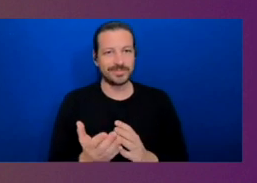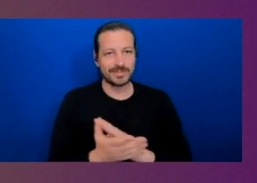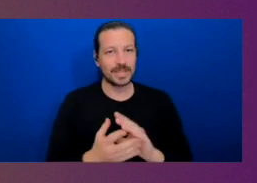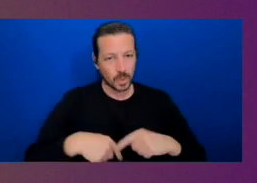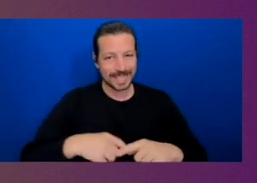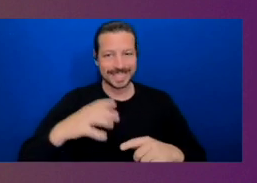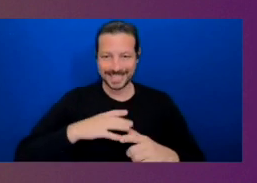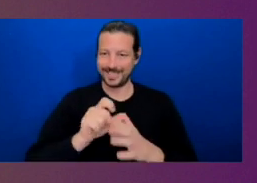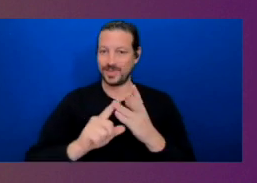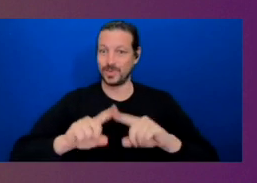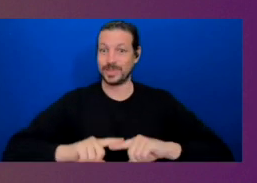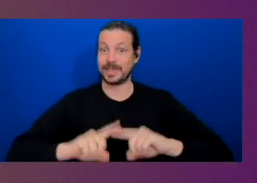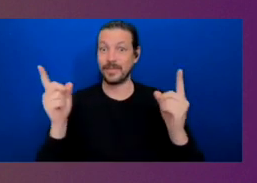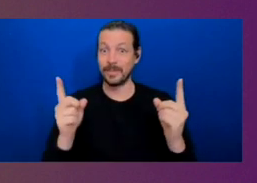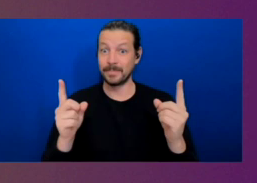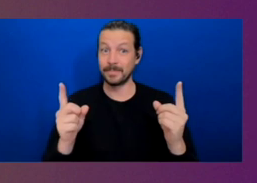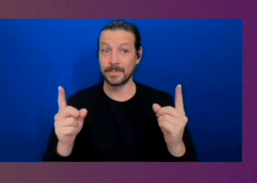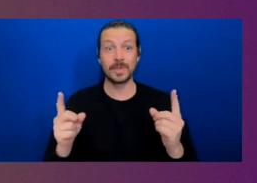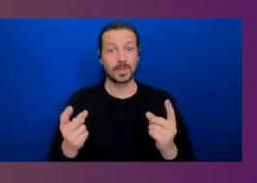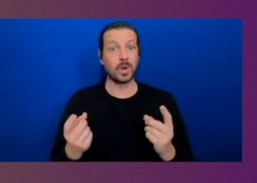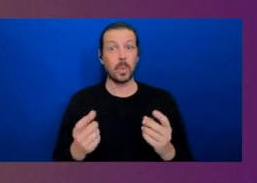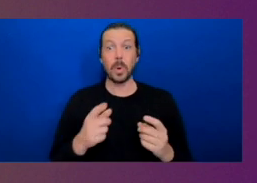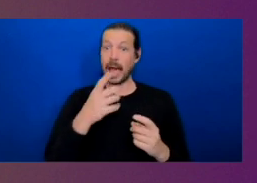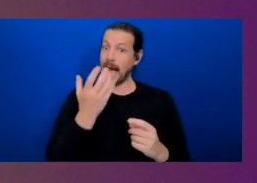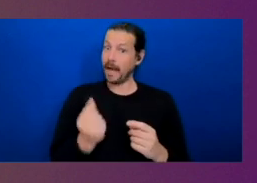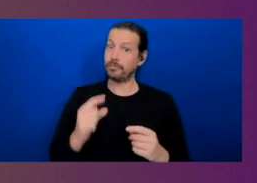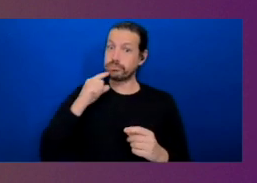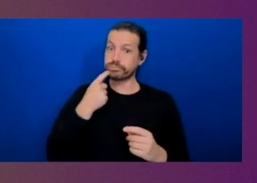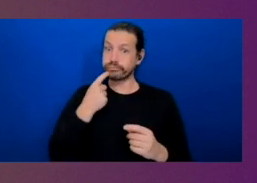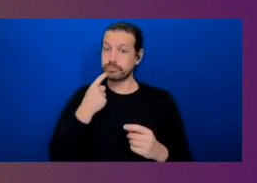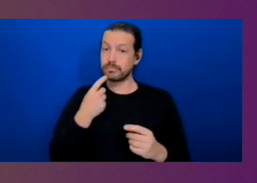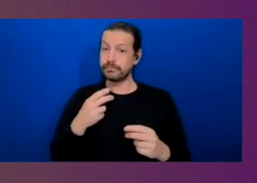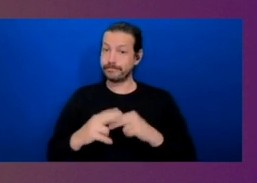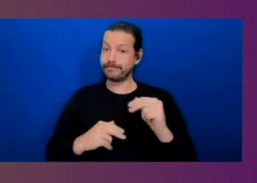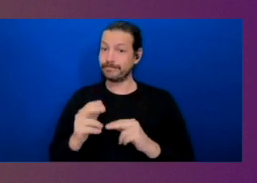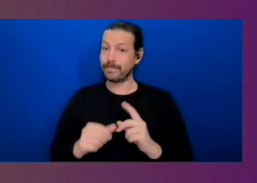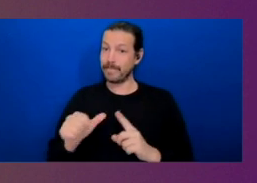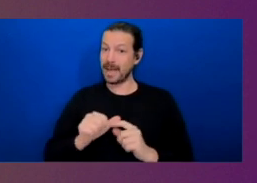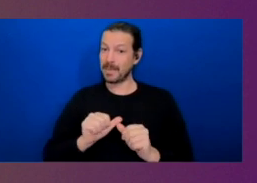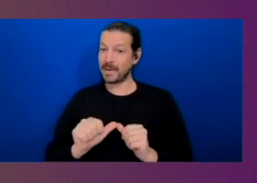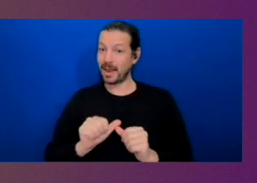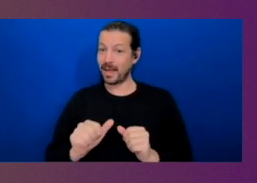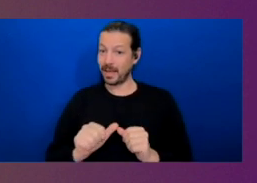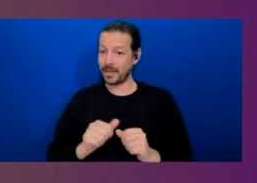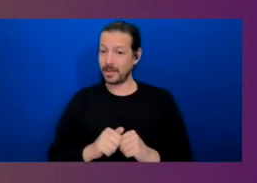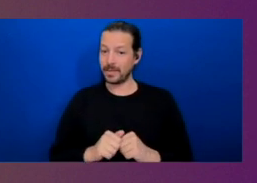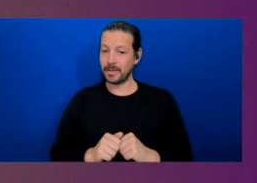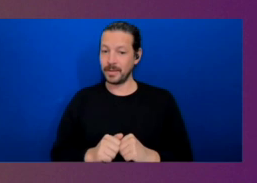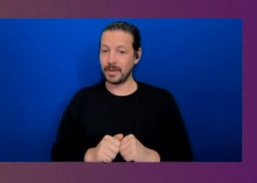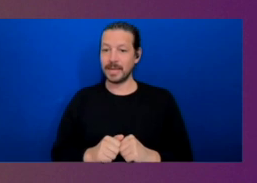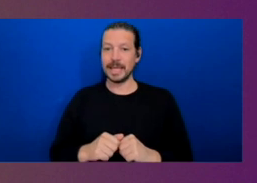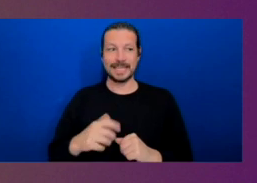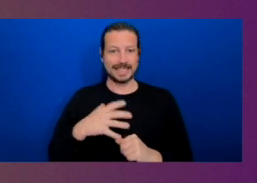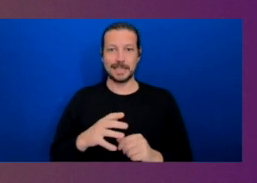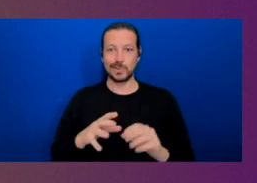now it becomes a matter of intention to build back better. It will never happen by itself. You have to take the opportunity by the